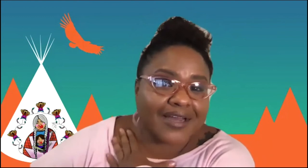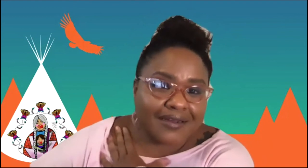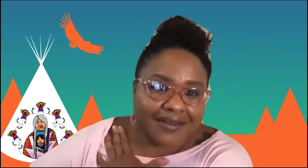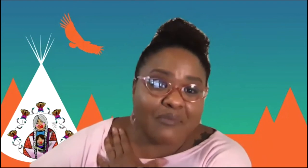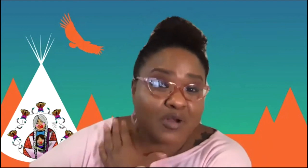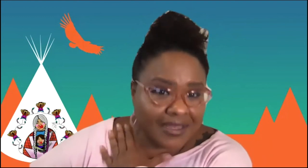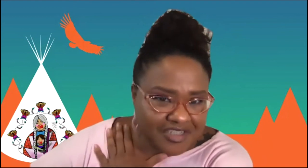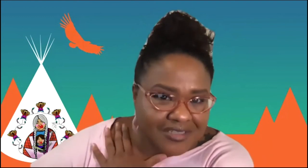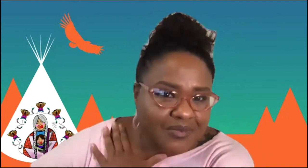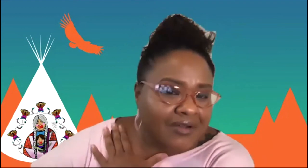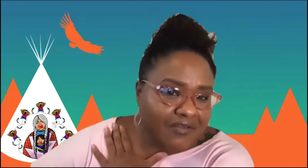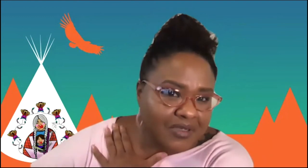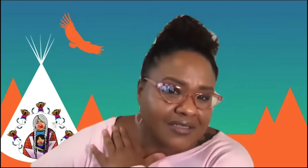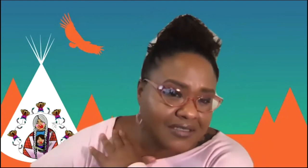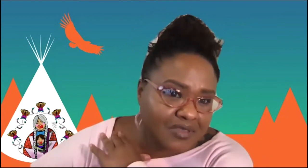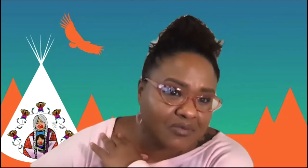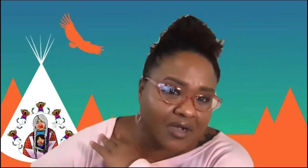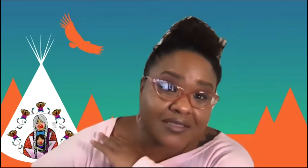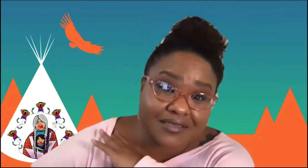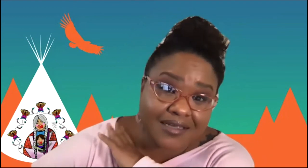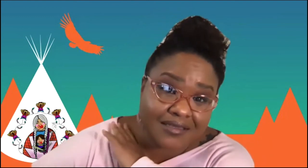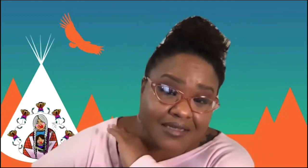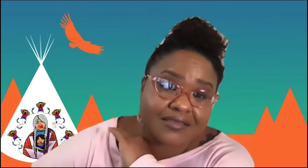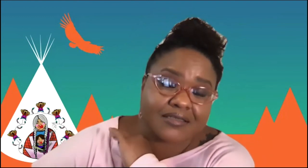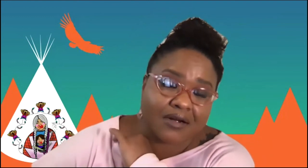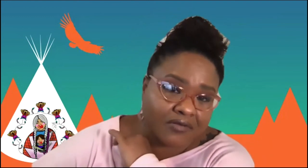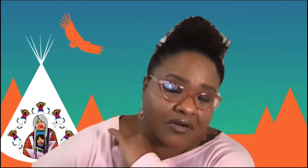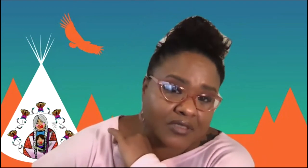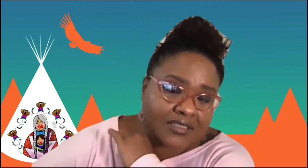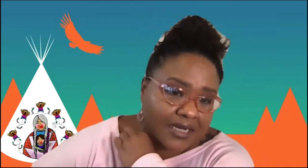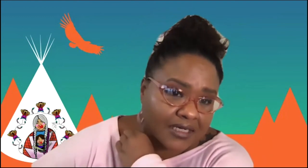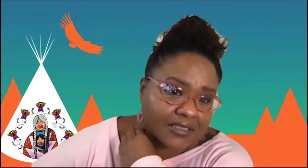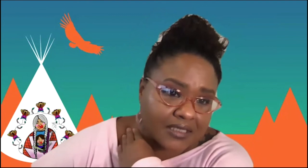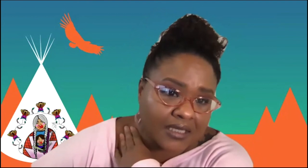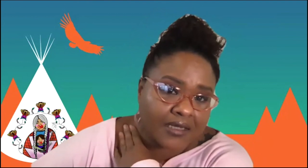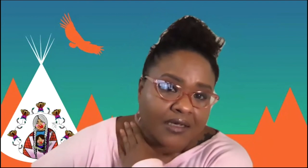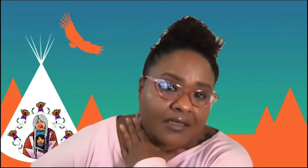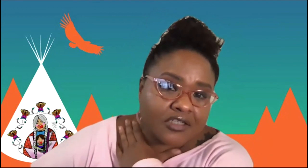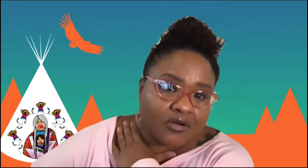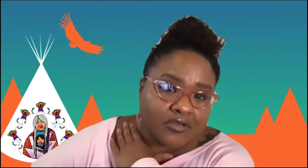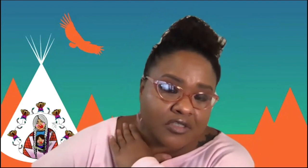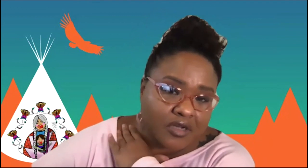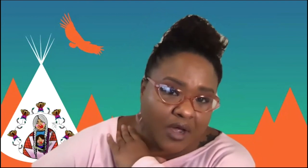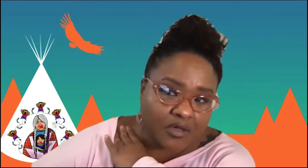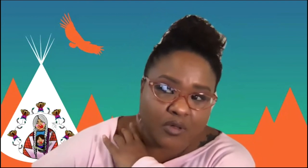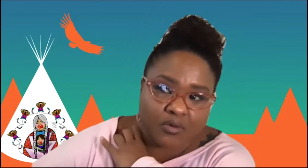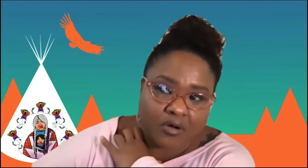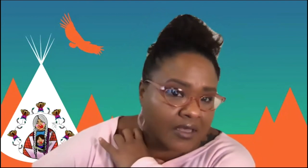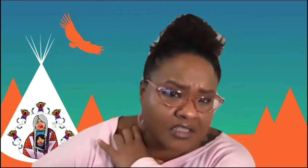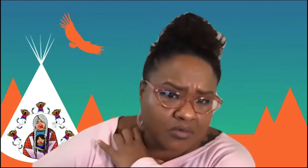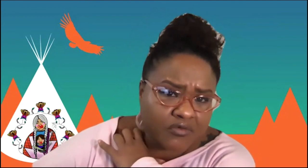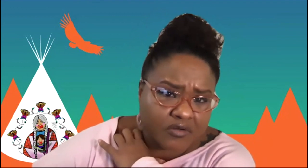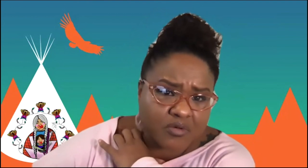my apprehensions about government systems and processes like the census. However, it was exciting to see that the Shoshone Paiute people,